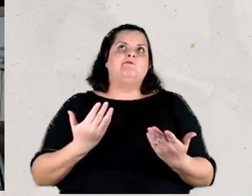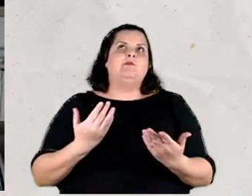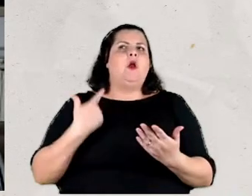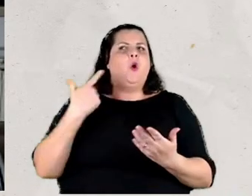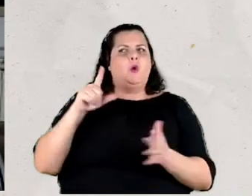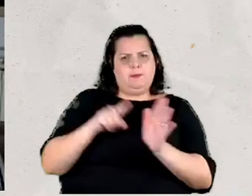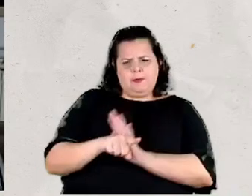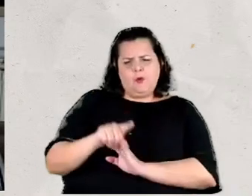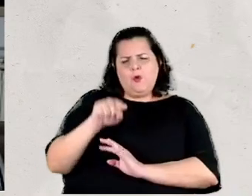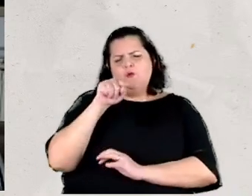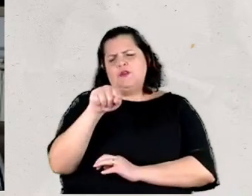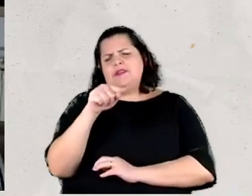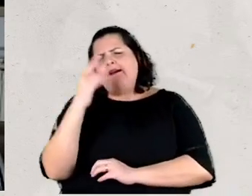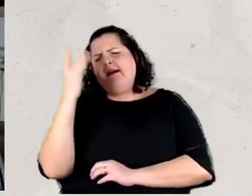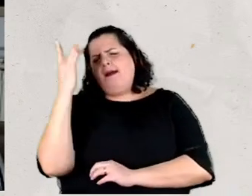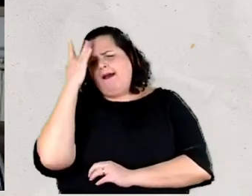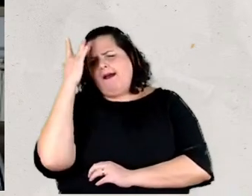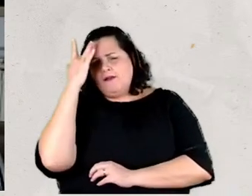Yeah. I'm very worried.